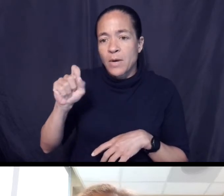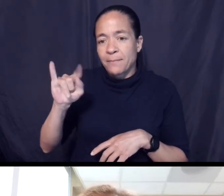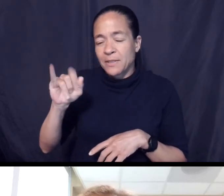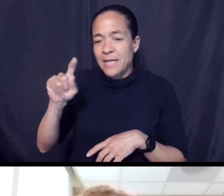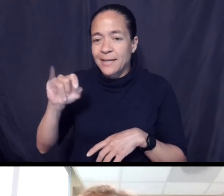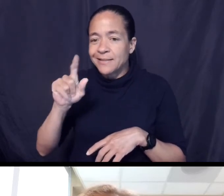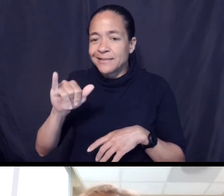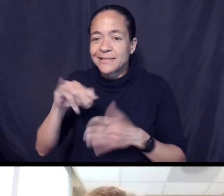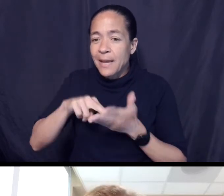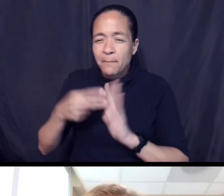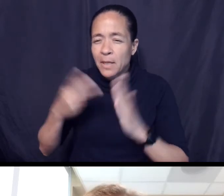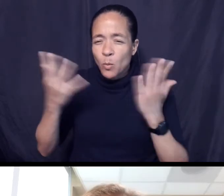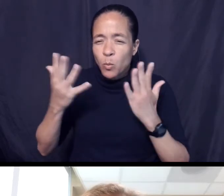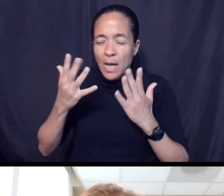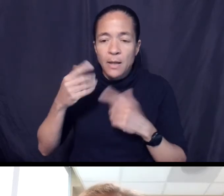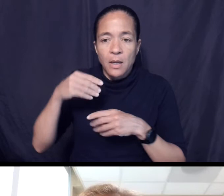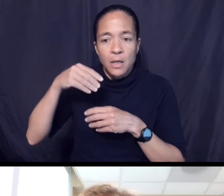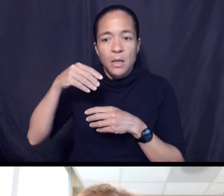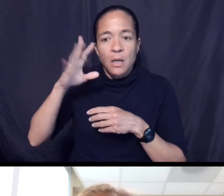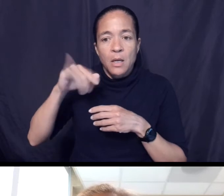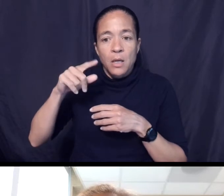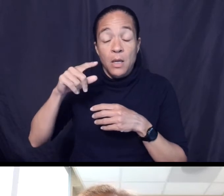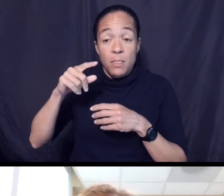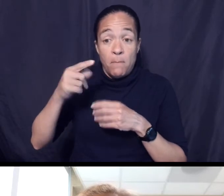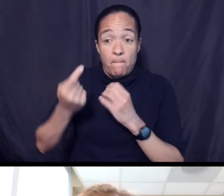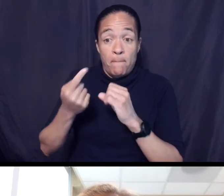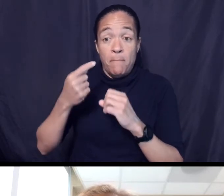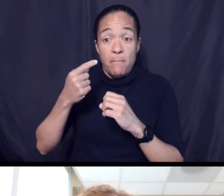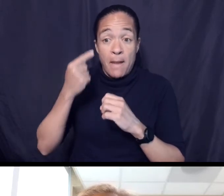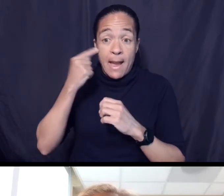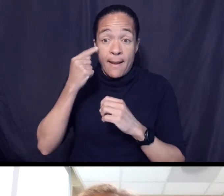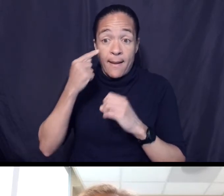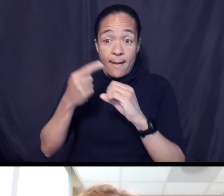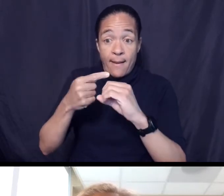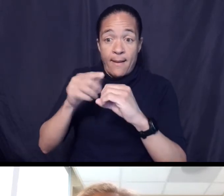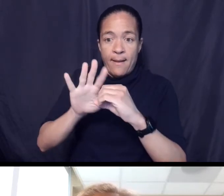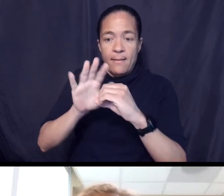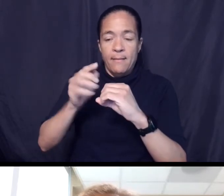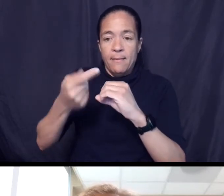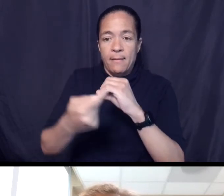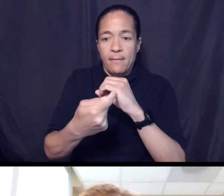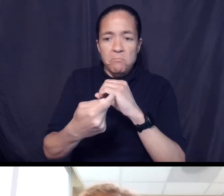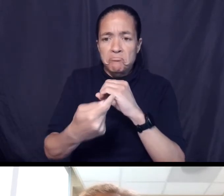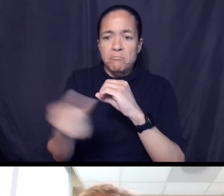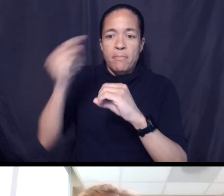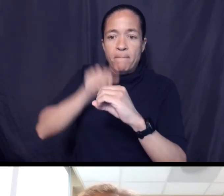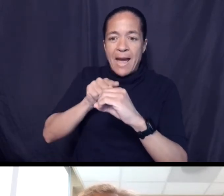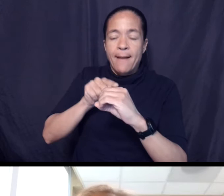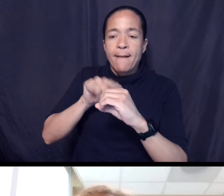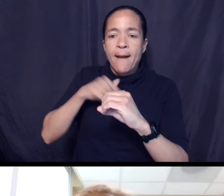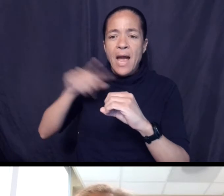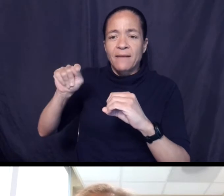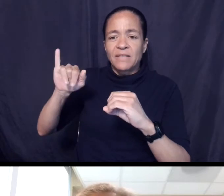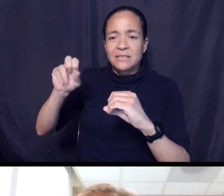an inflammation in the tissues that line the back of the eye. The second most common